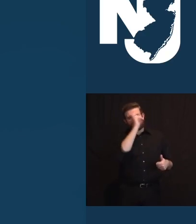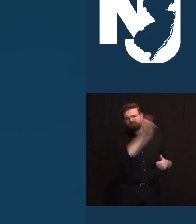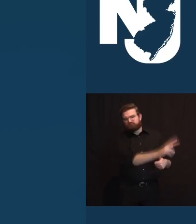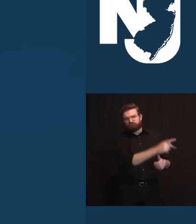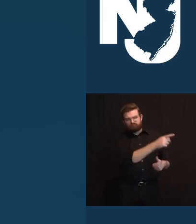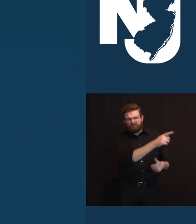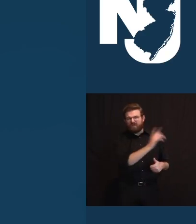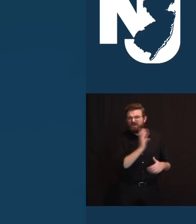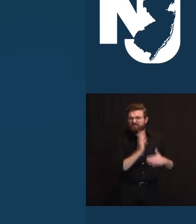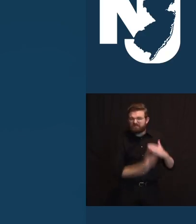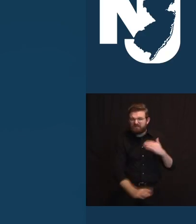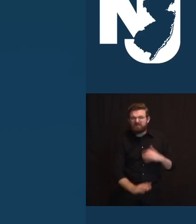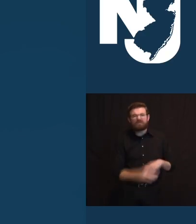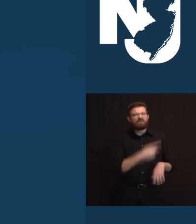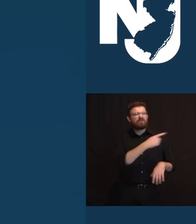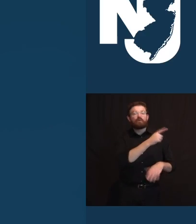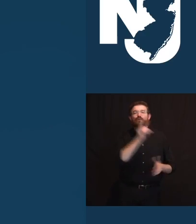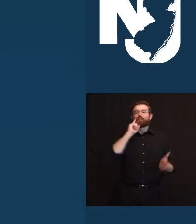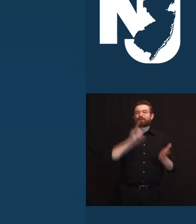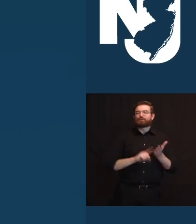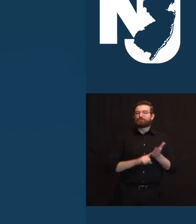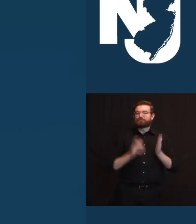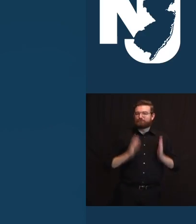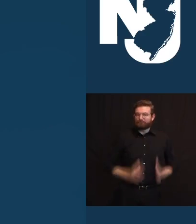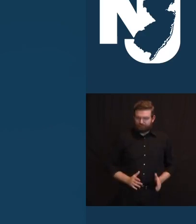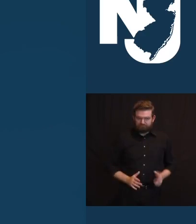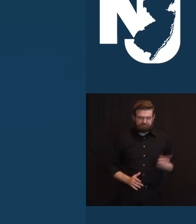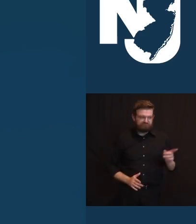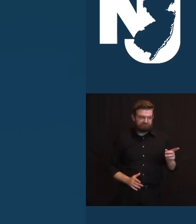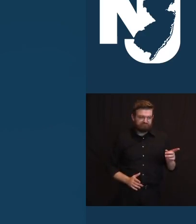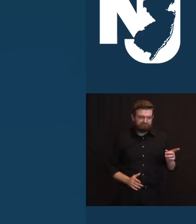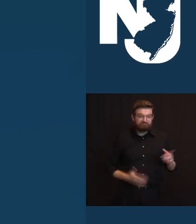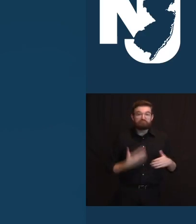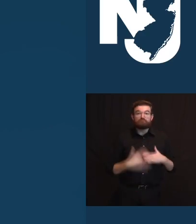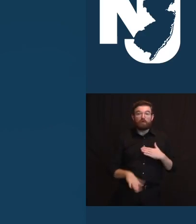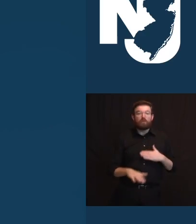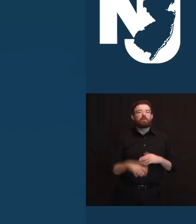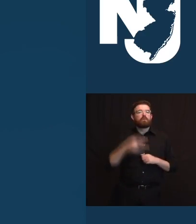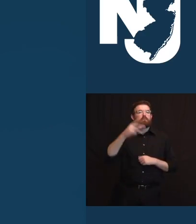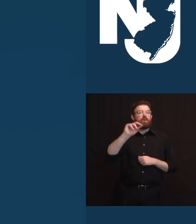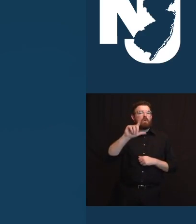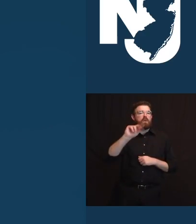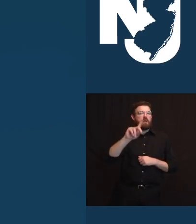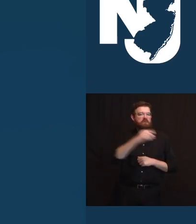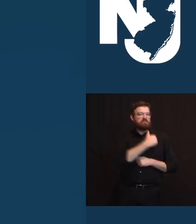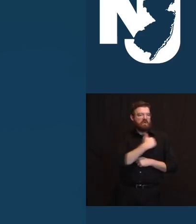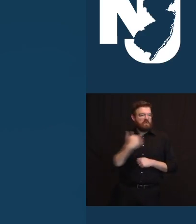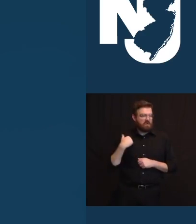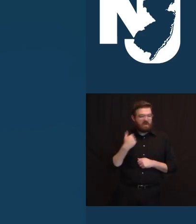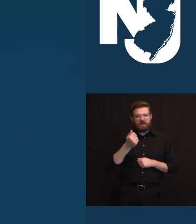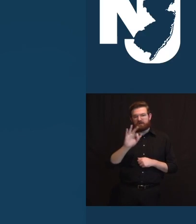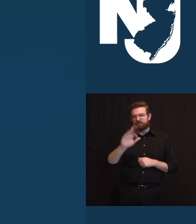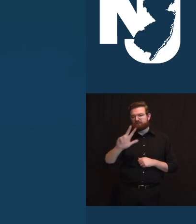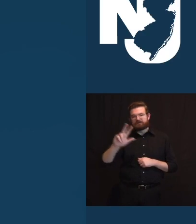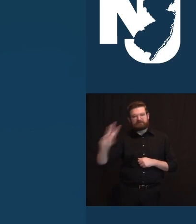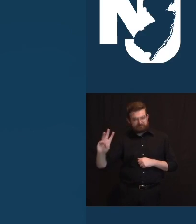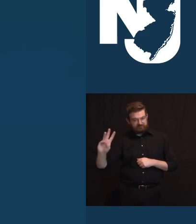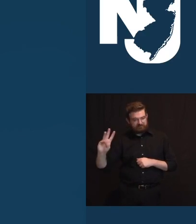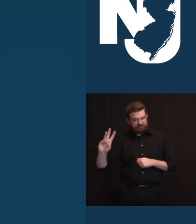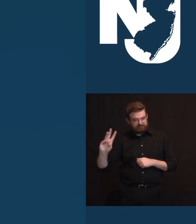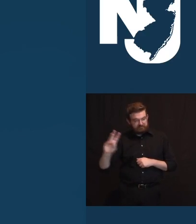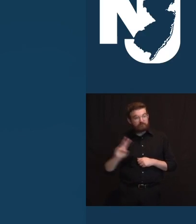Schering-Plough. Esther was born in Poland in 1936, and during World War II was sent with her family to